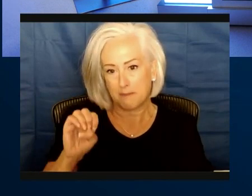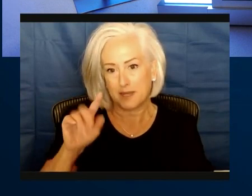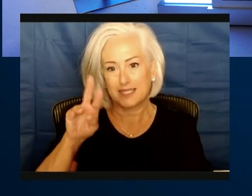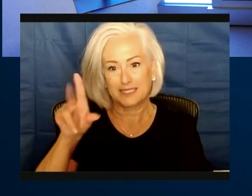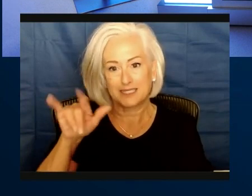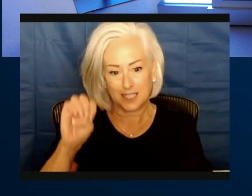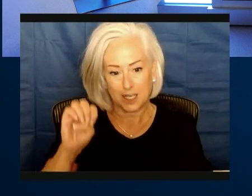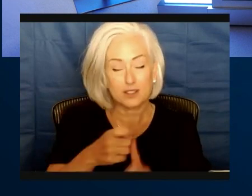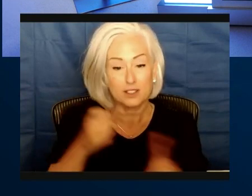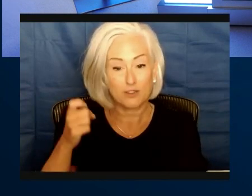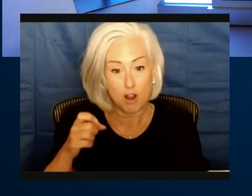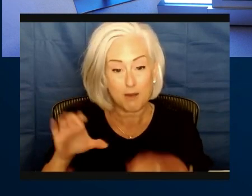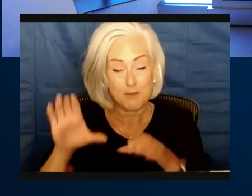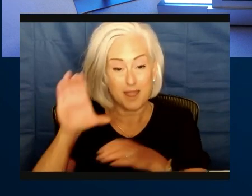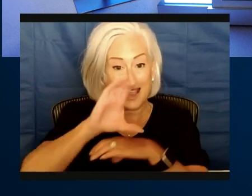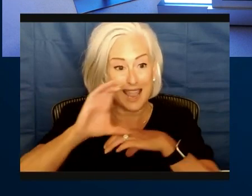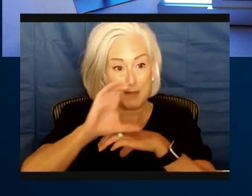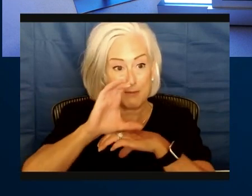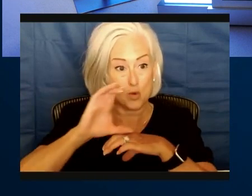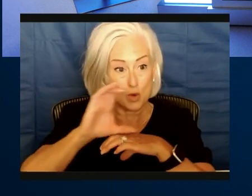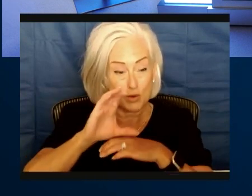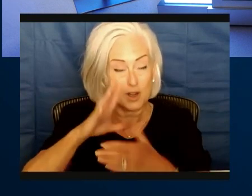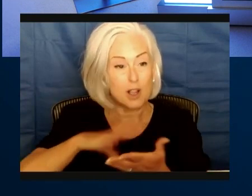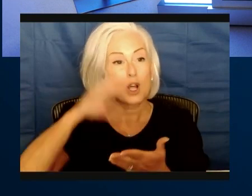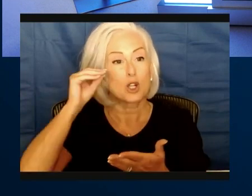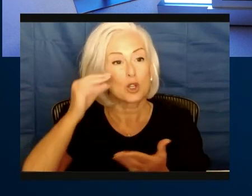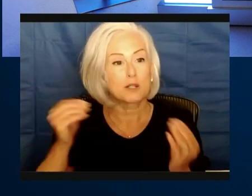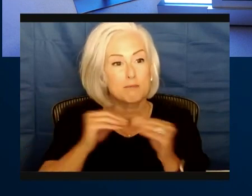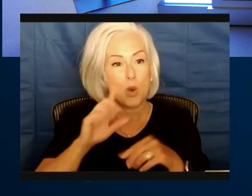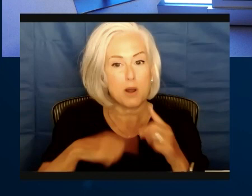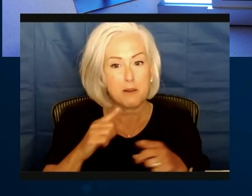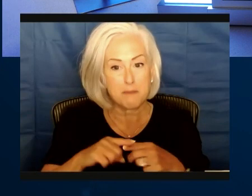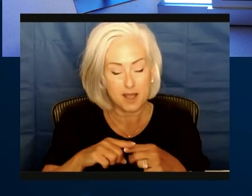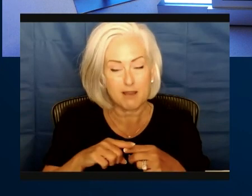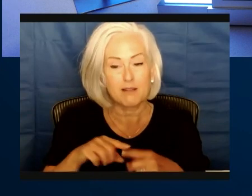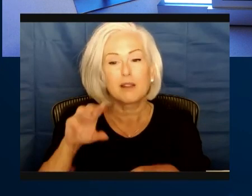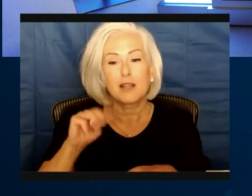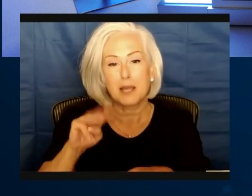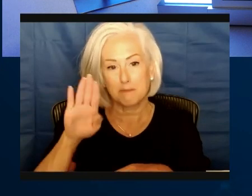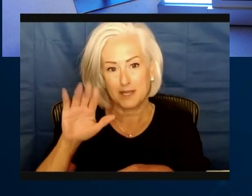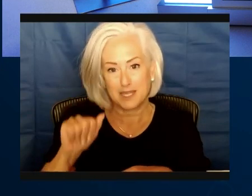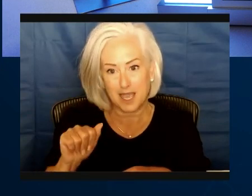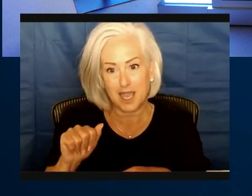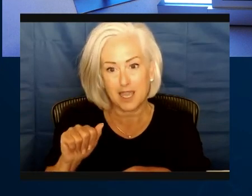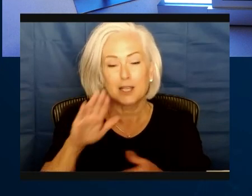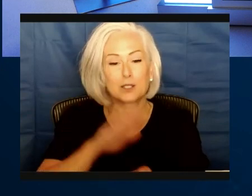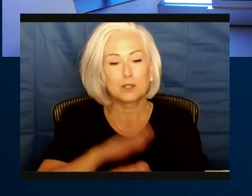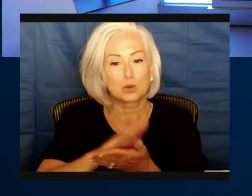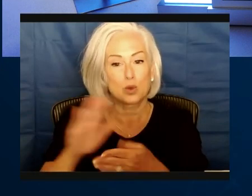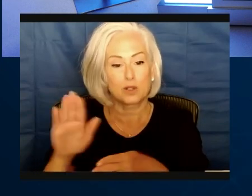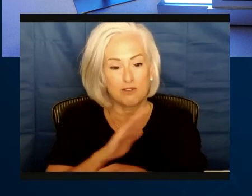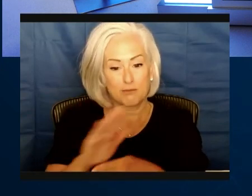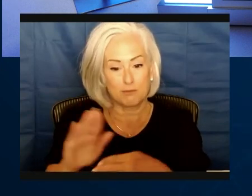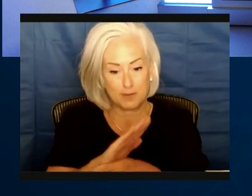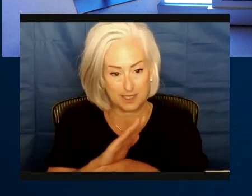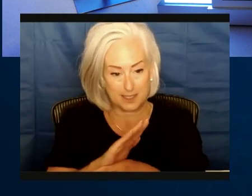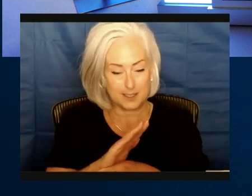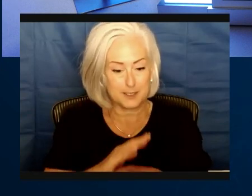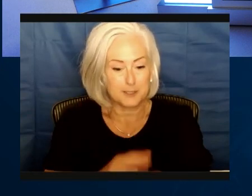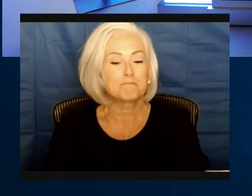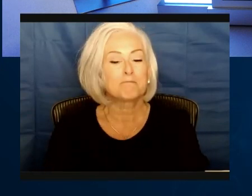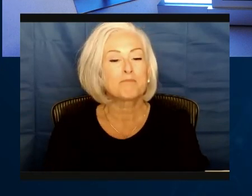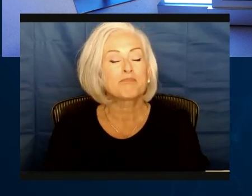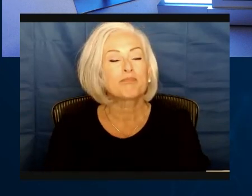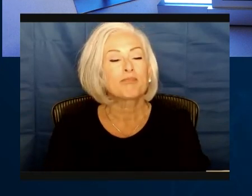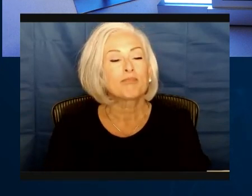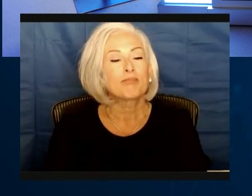of Business. We're going to find out about how all these people came together to help healthcare in Ethiopia. So good morning and